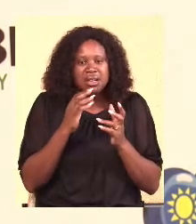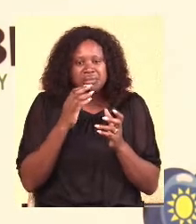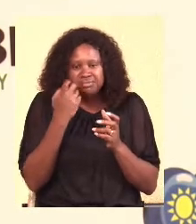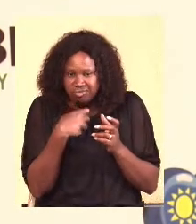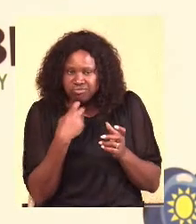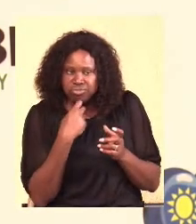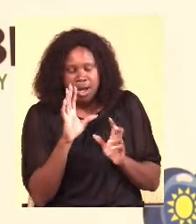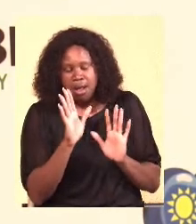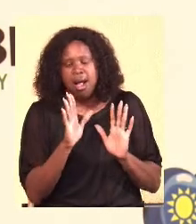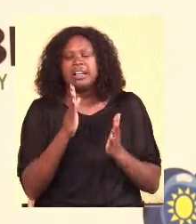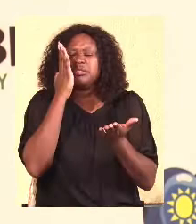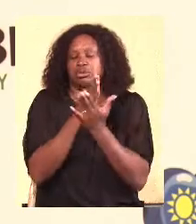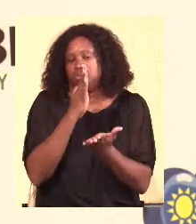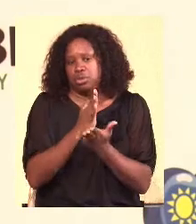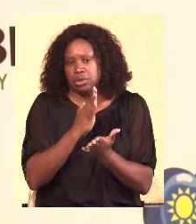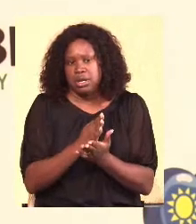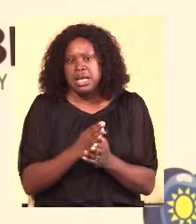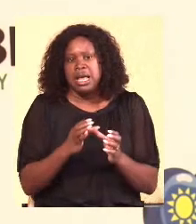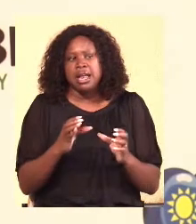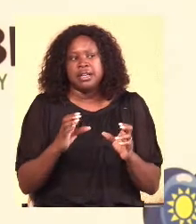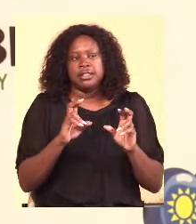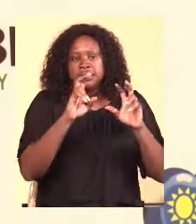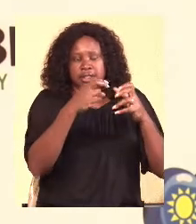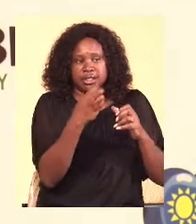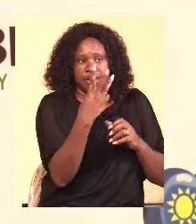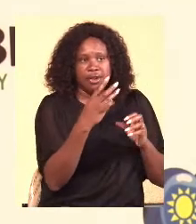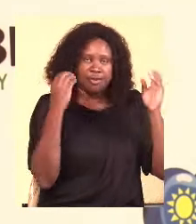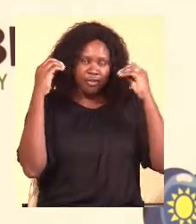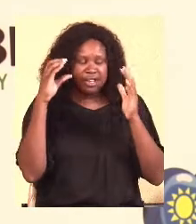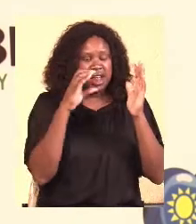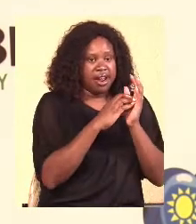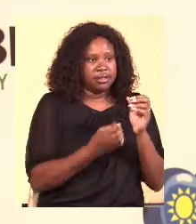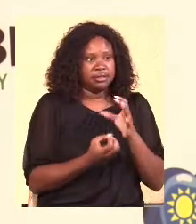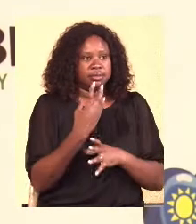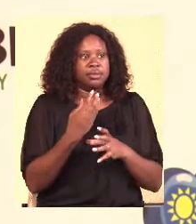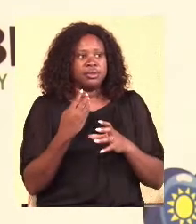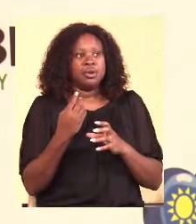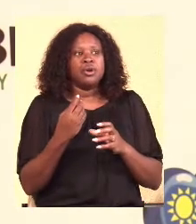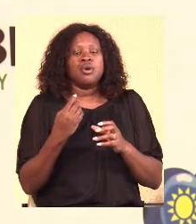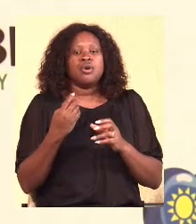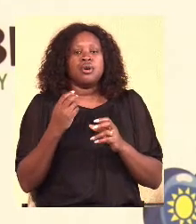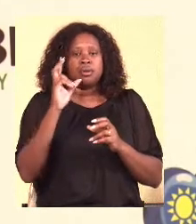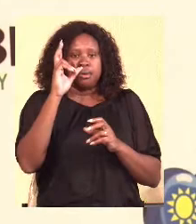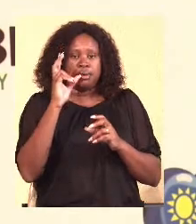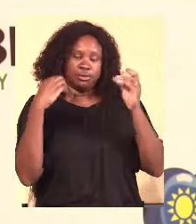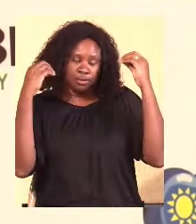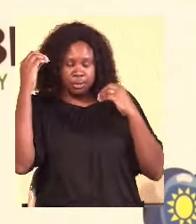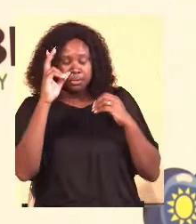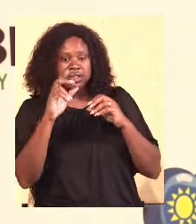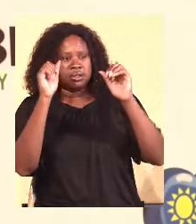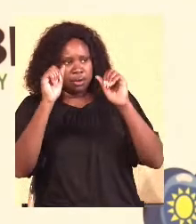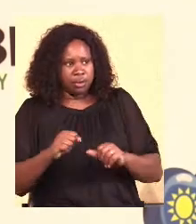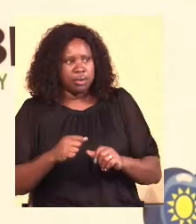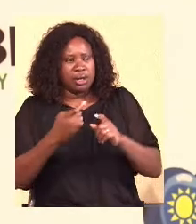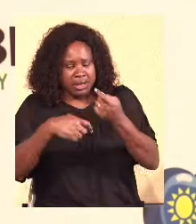fact. Section 3 of the University Act establishes the university as a juristic person, able to trade,